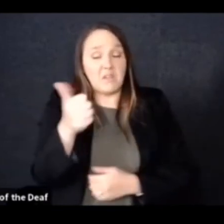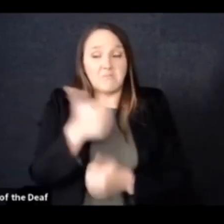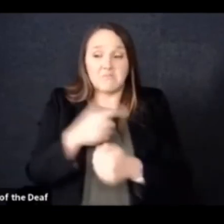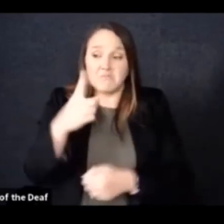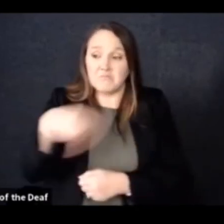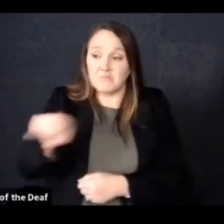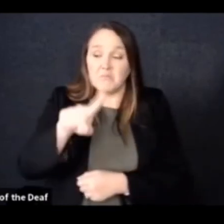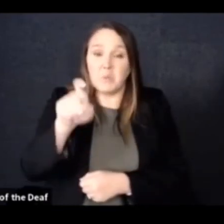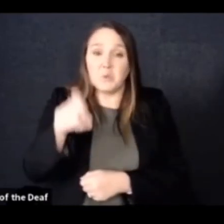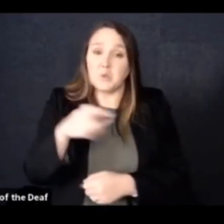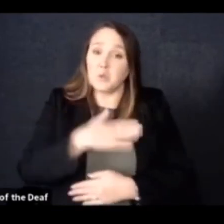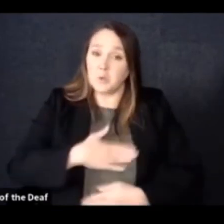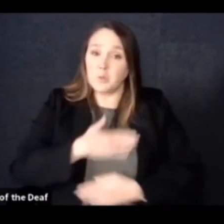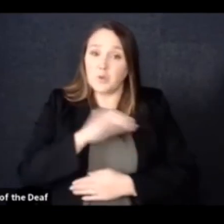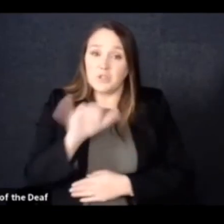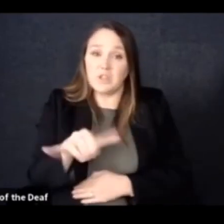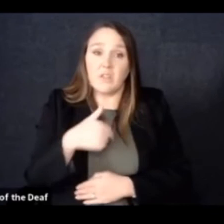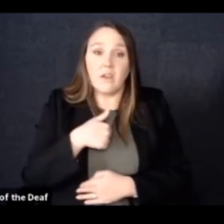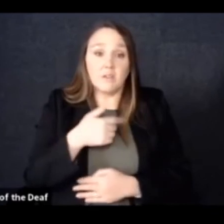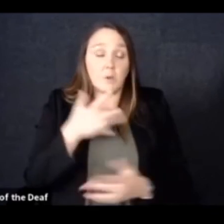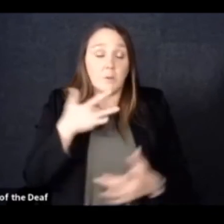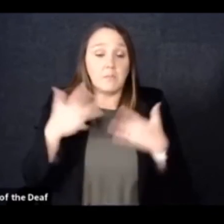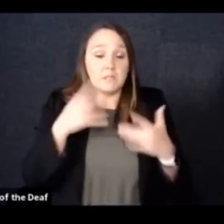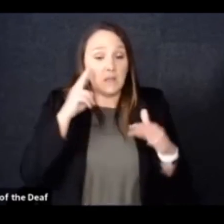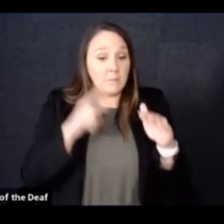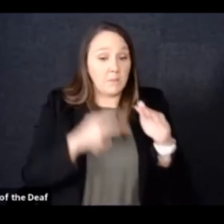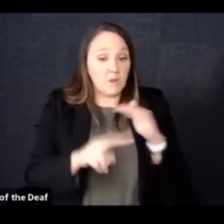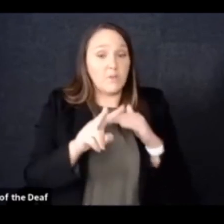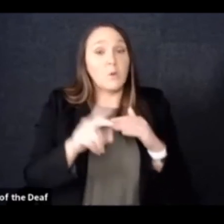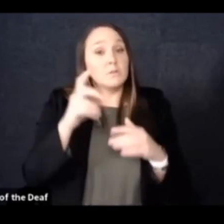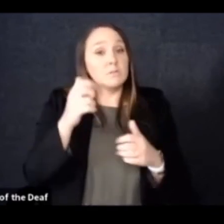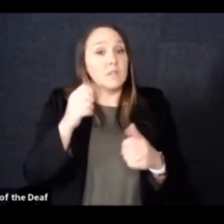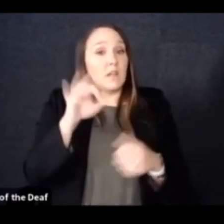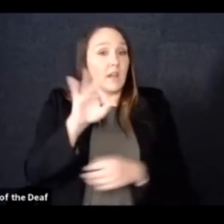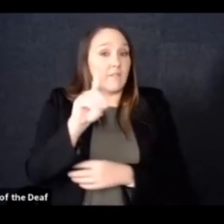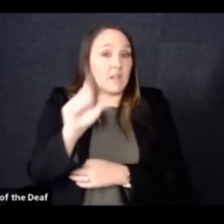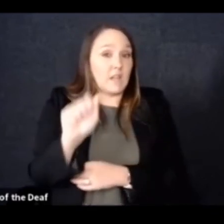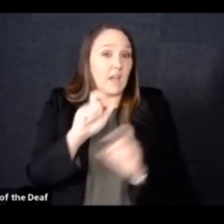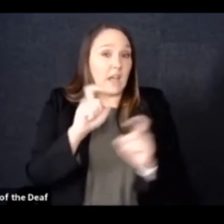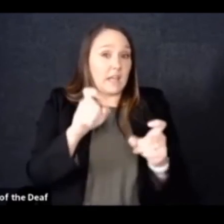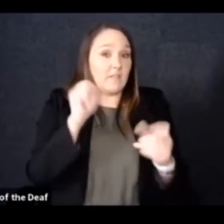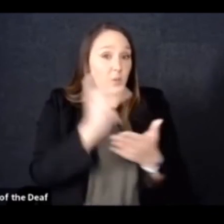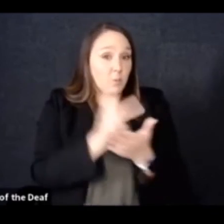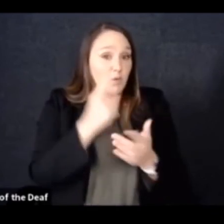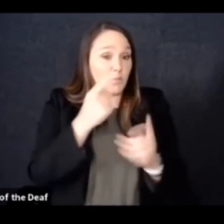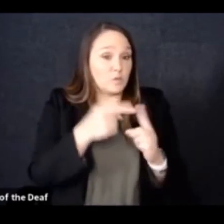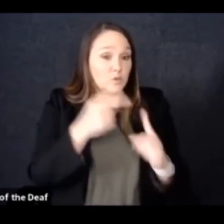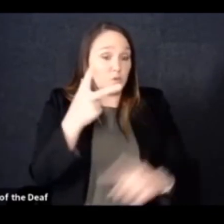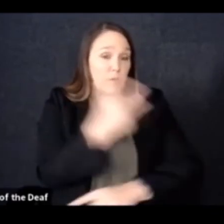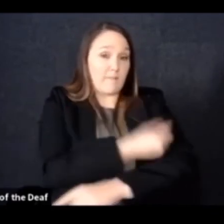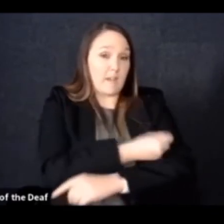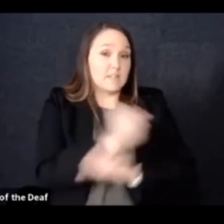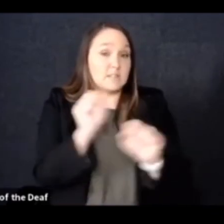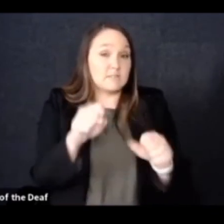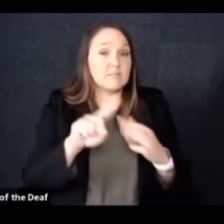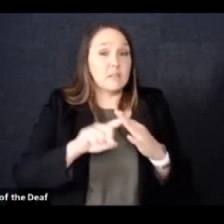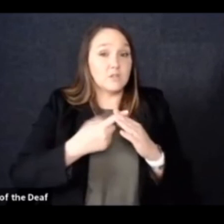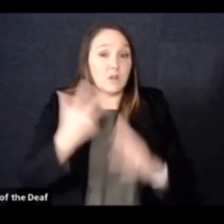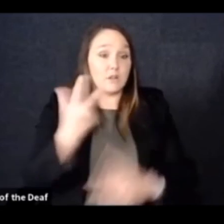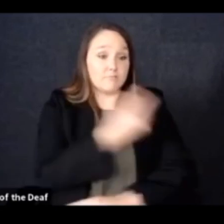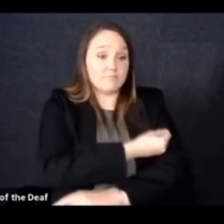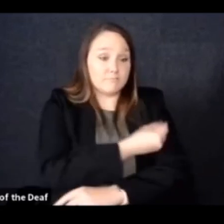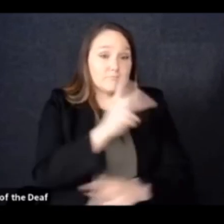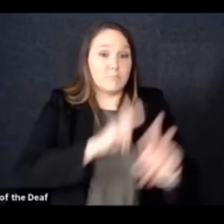that. So I look forward to the FDA giving approval to a vaccine so that then we can start vaccinating folks